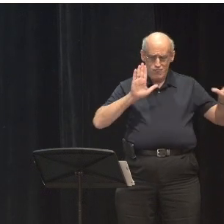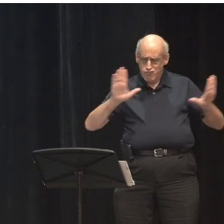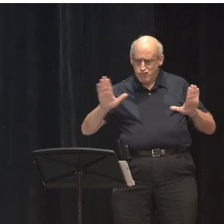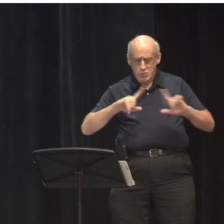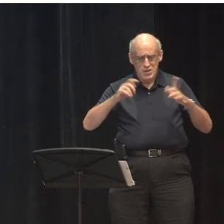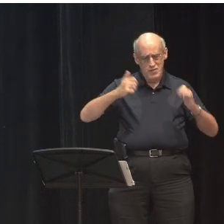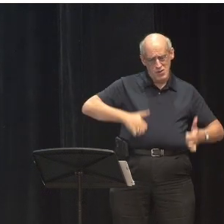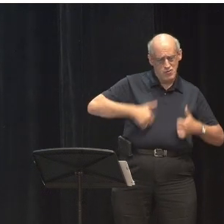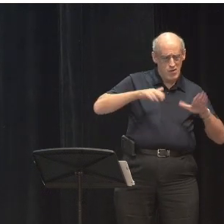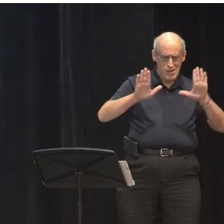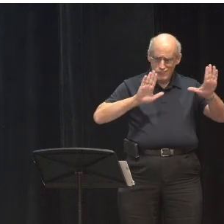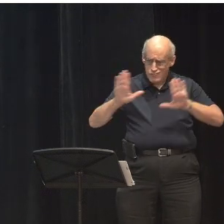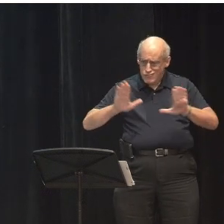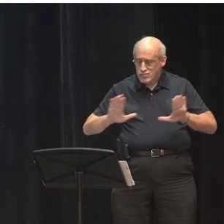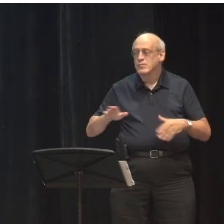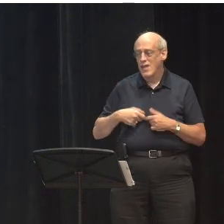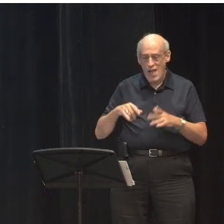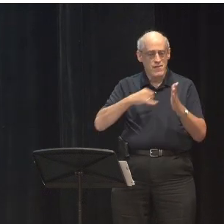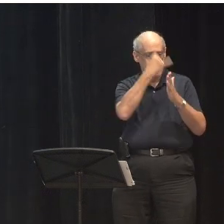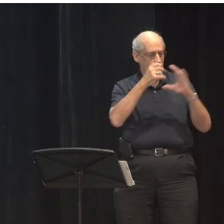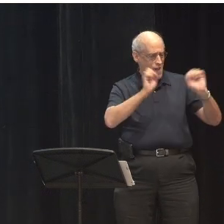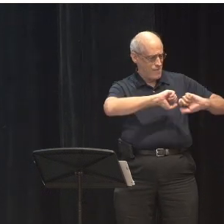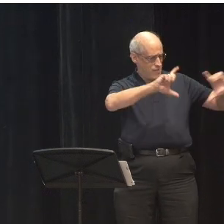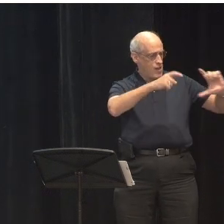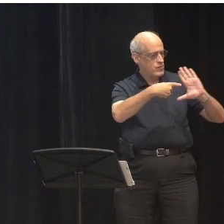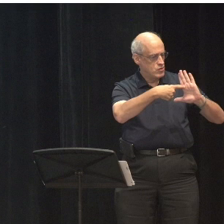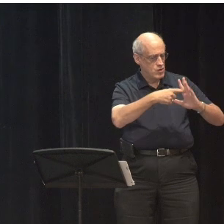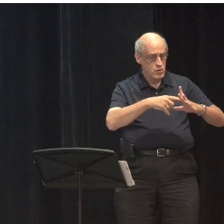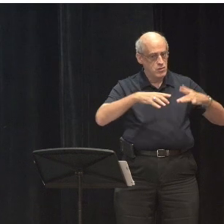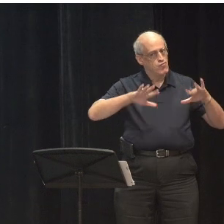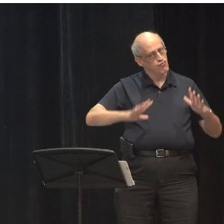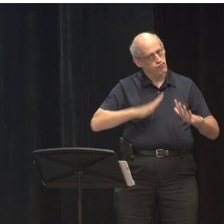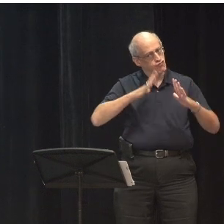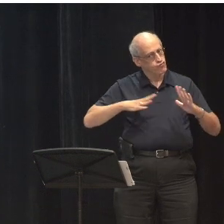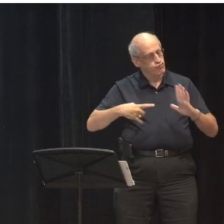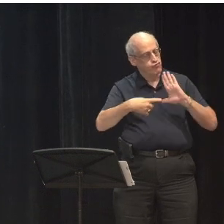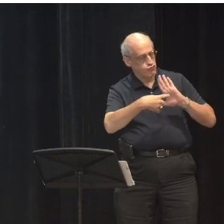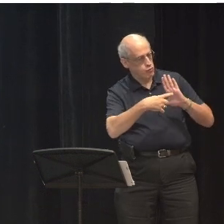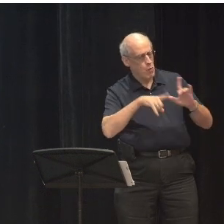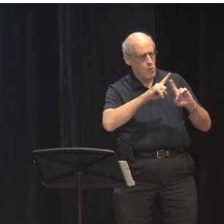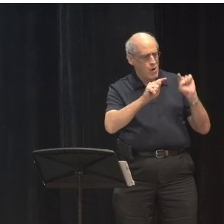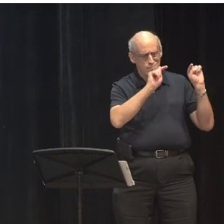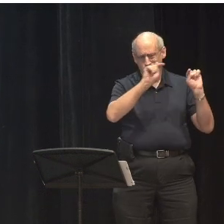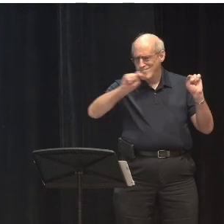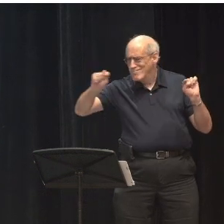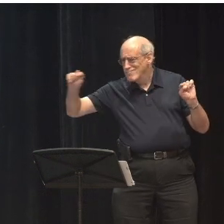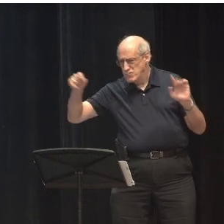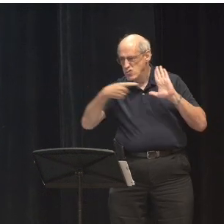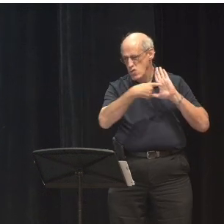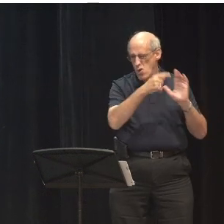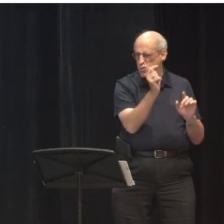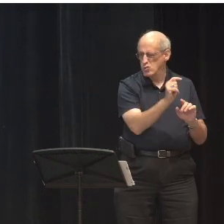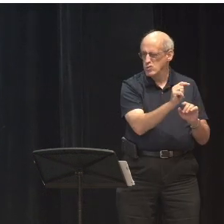have in the EIS a graphic that shows this geographically where those locations are. But